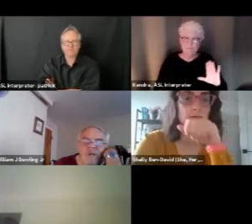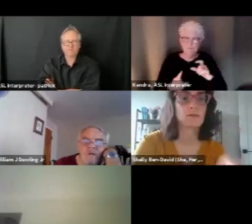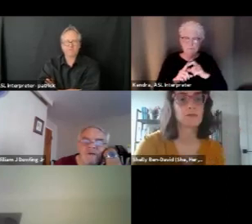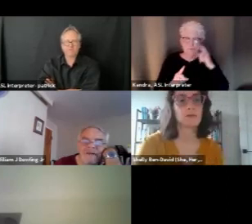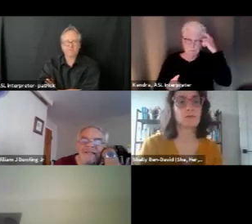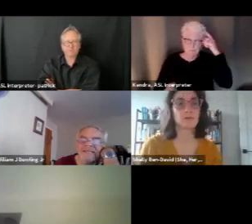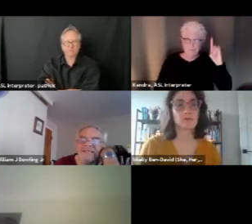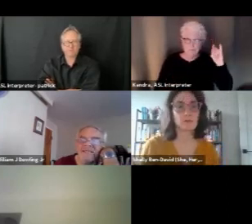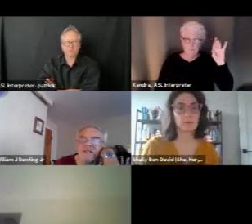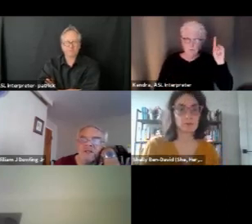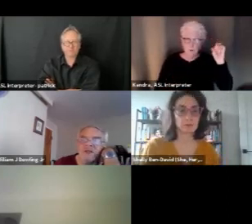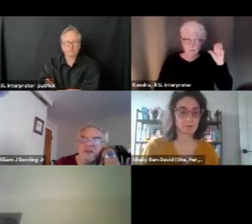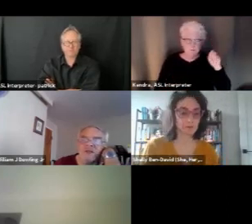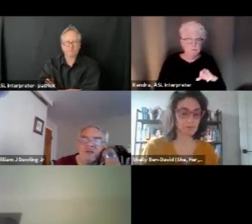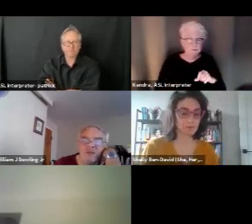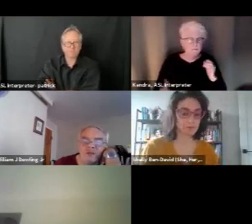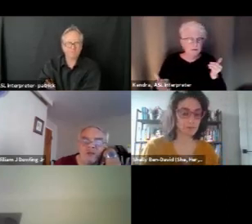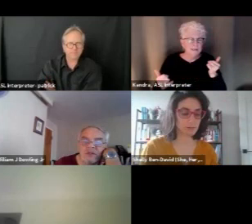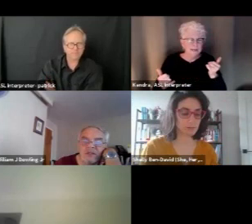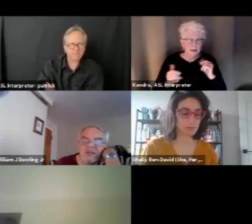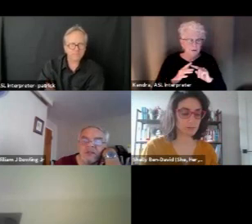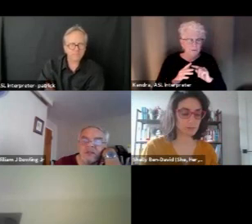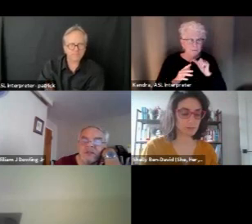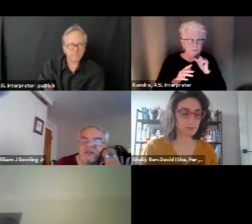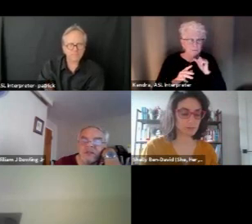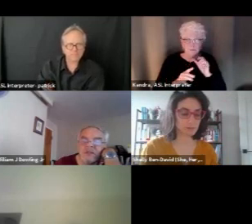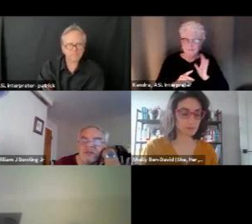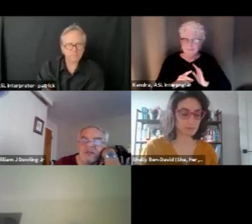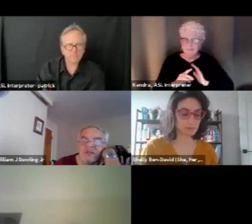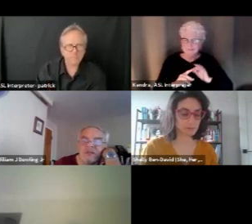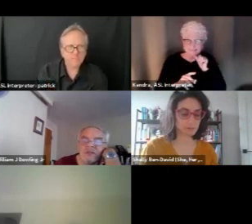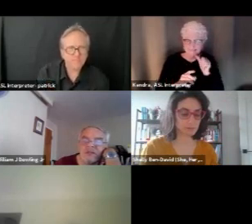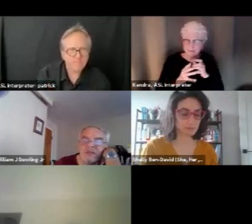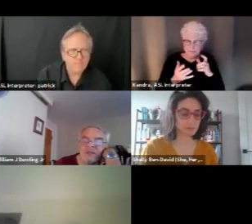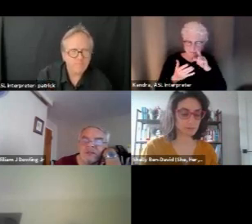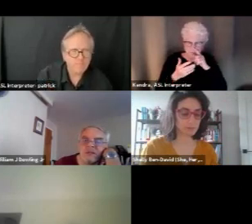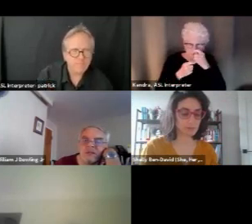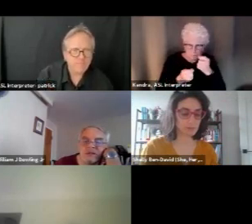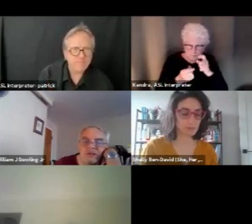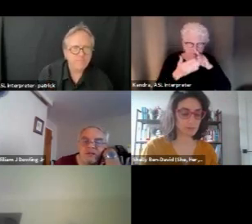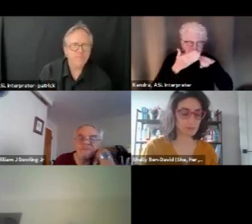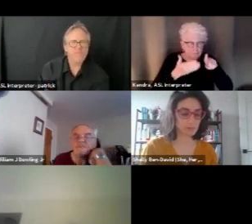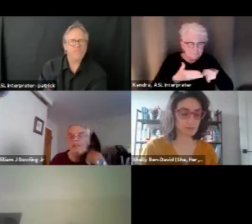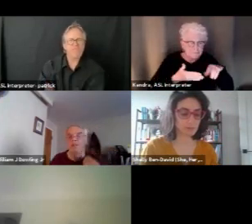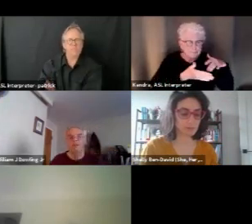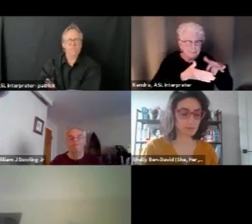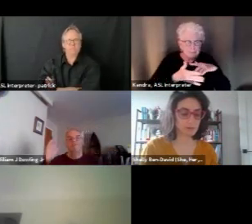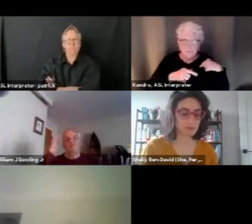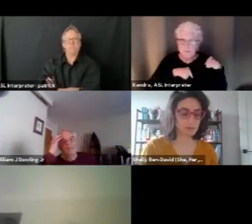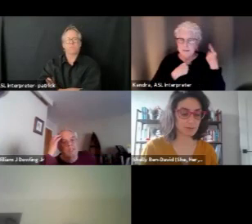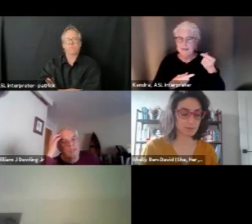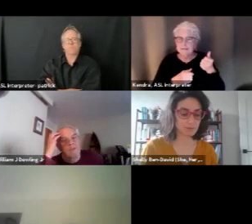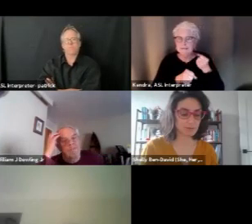small. But over the last 10 years or so, there's been kind of an uptick in interest in the concept. So, I've